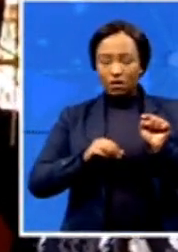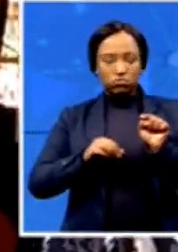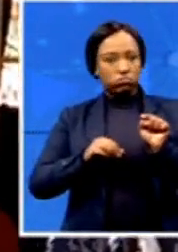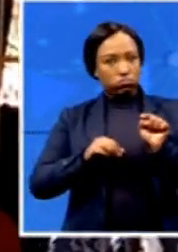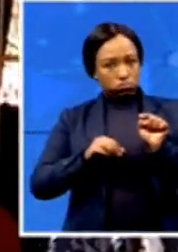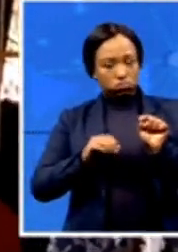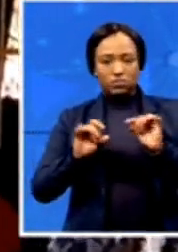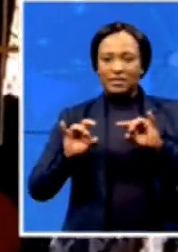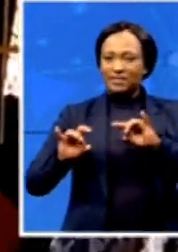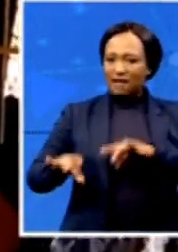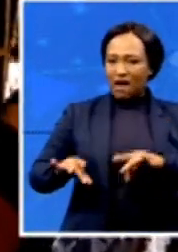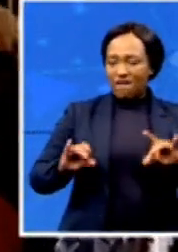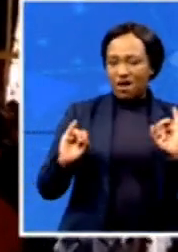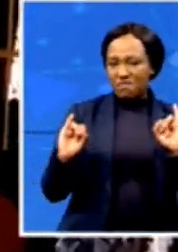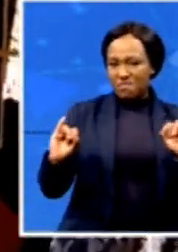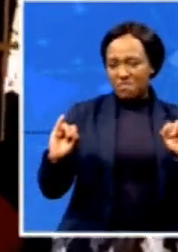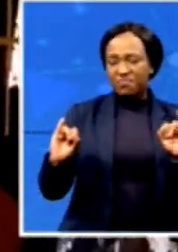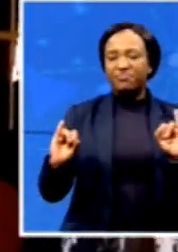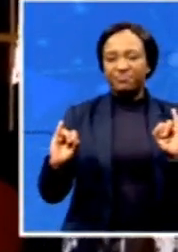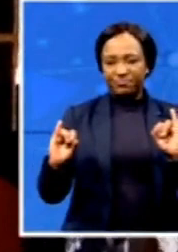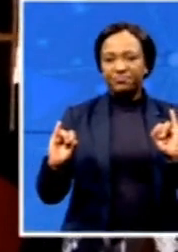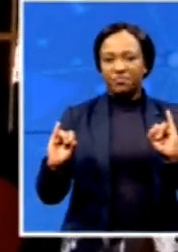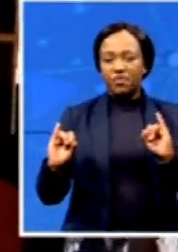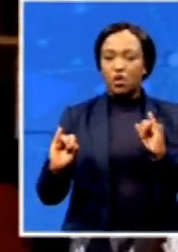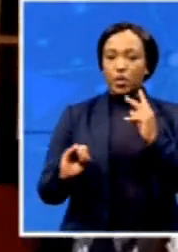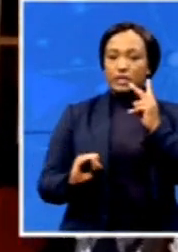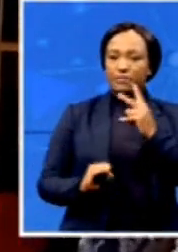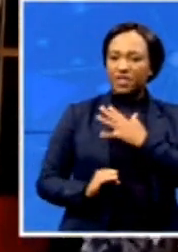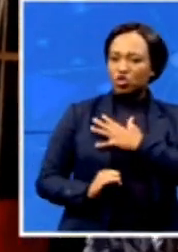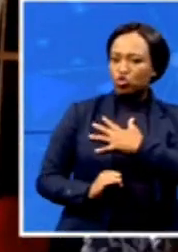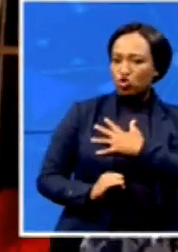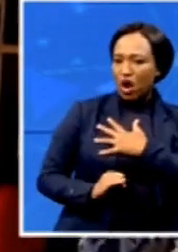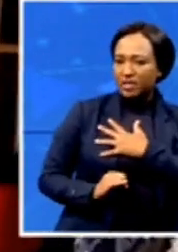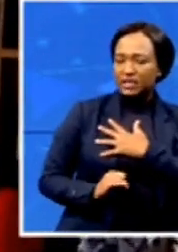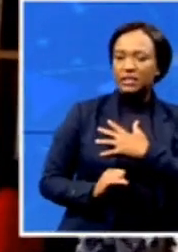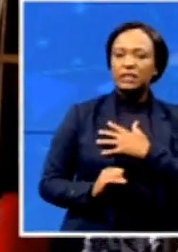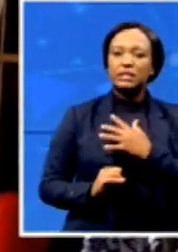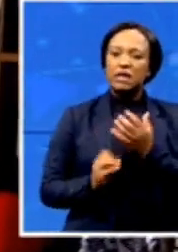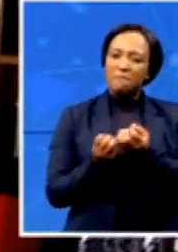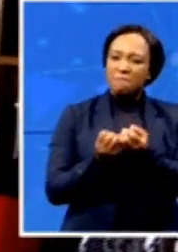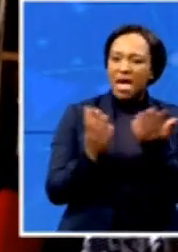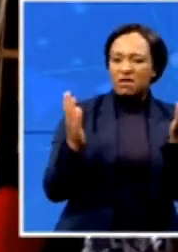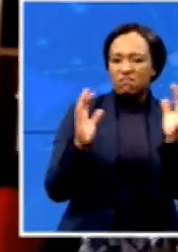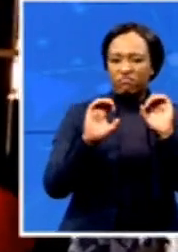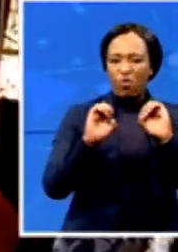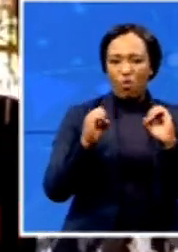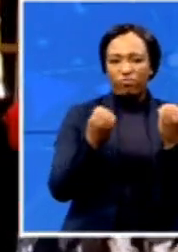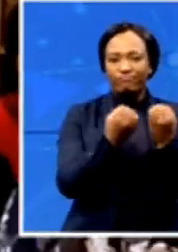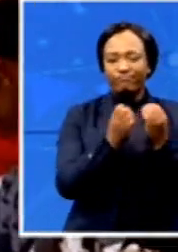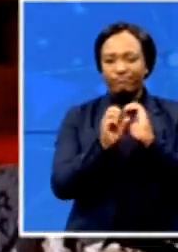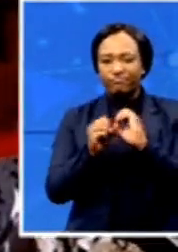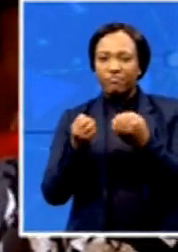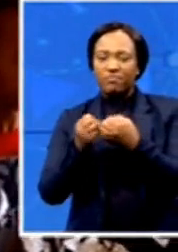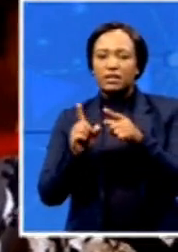seeing a solidarity coming from all the corners, even from the United Nations, also sending their words of condolences, and